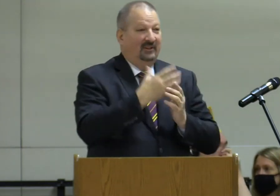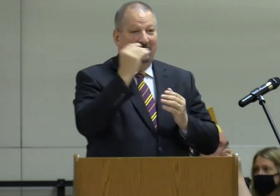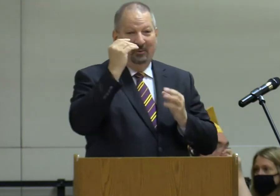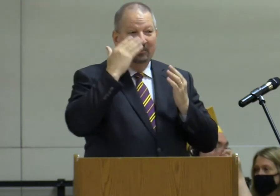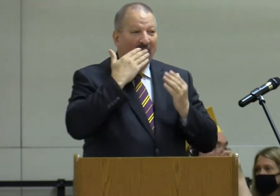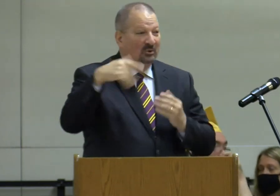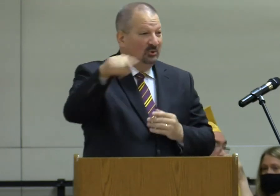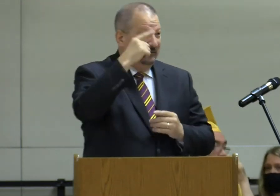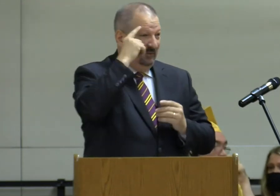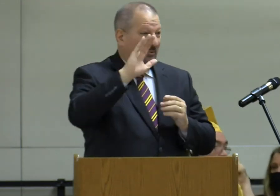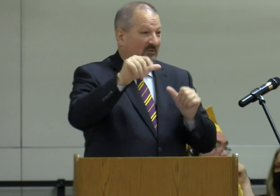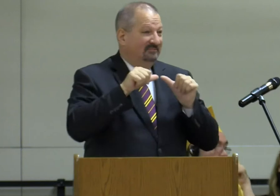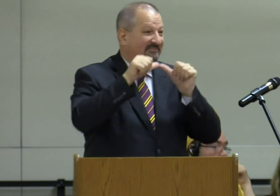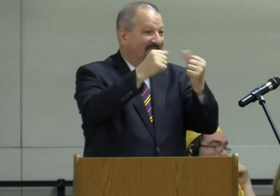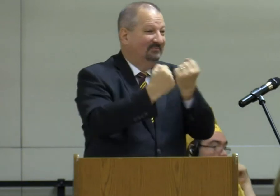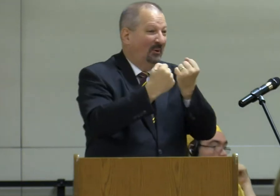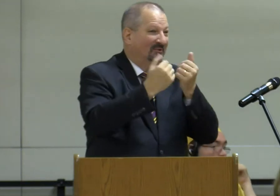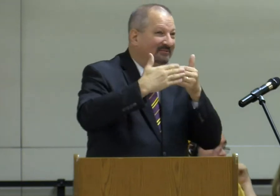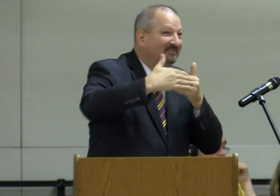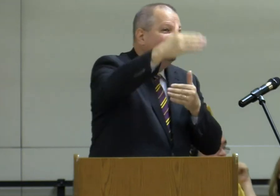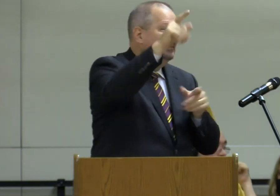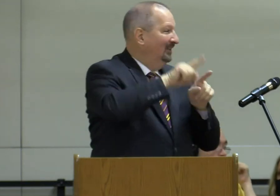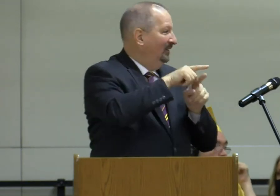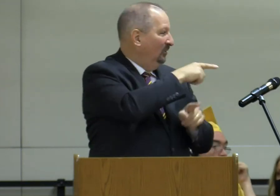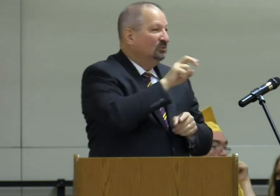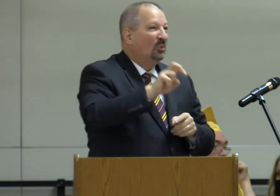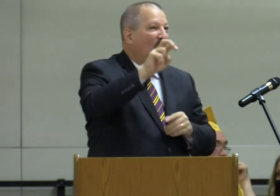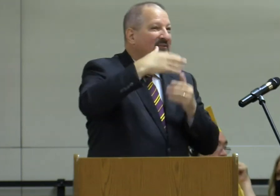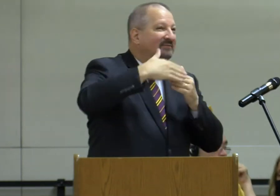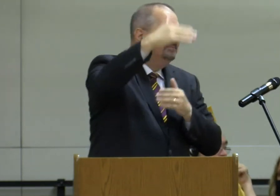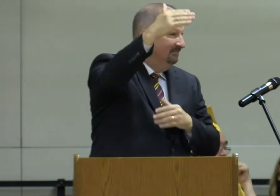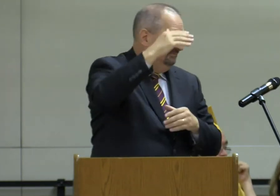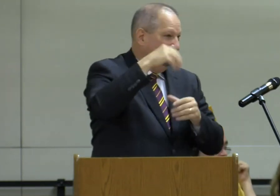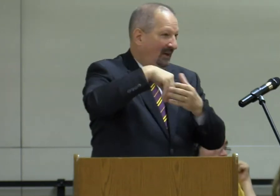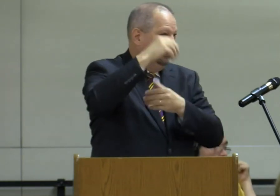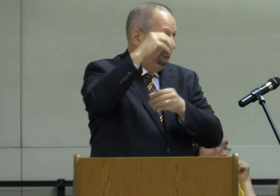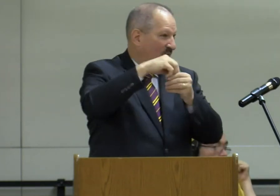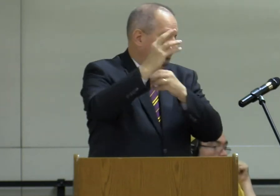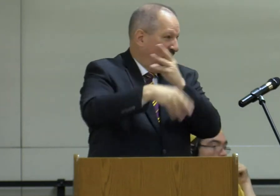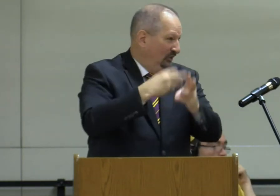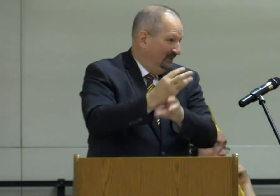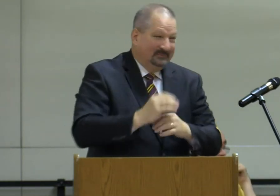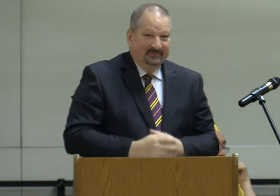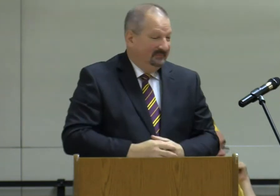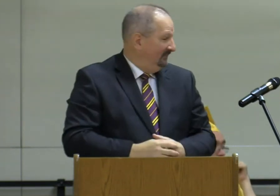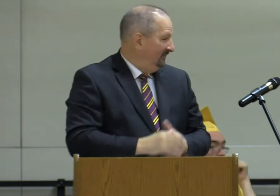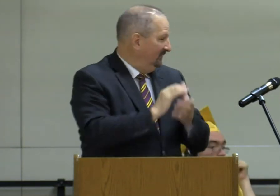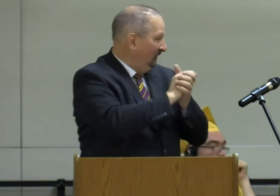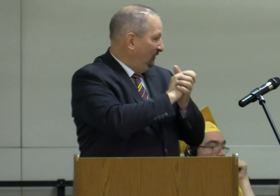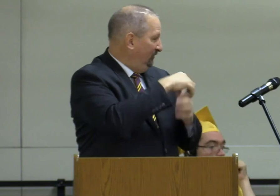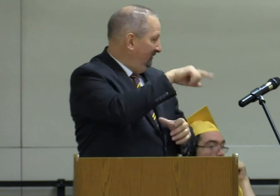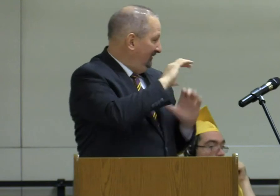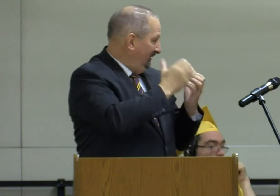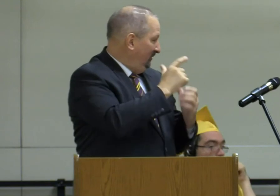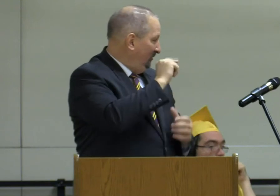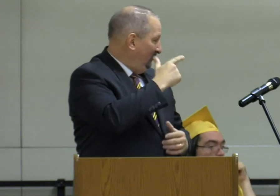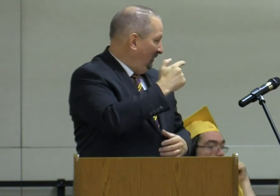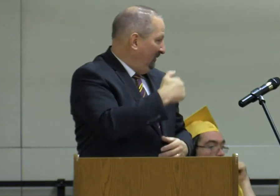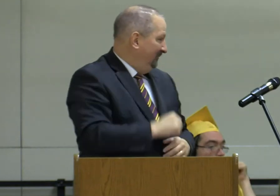really supporting these graduates and for their continued support throughout your journey out into the world.